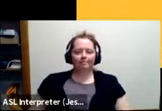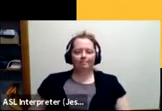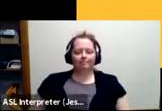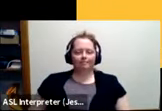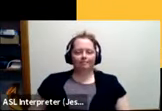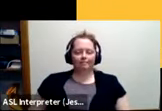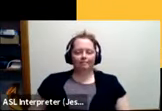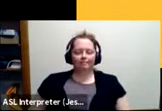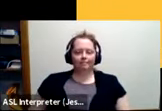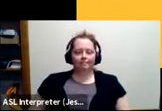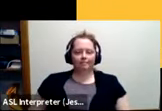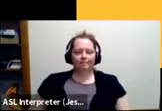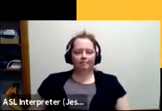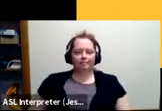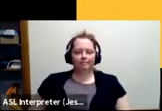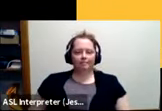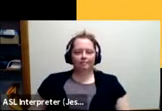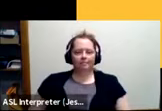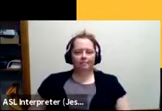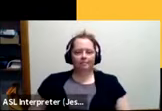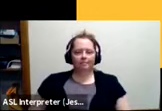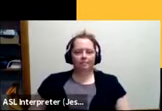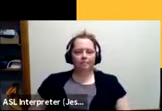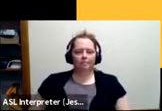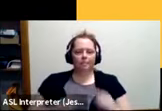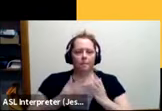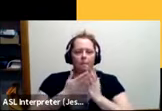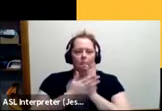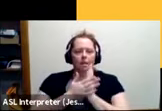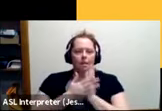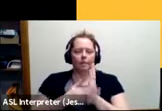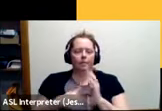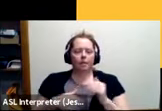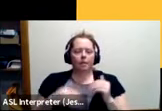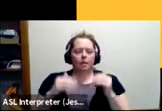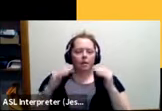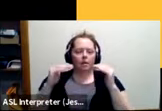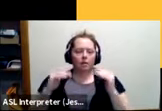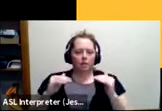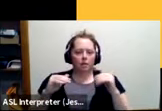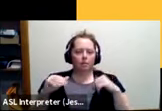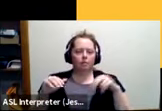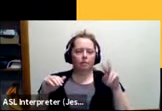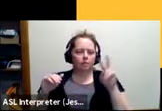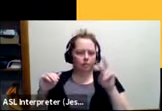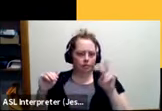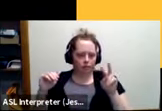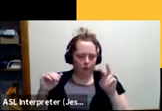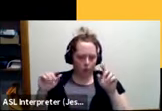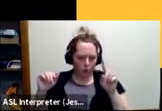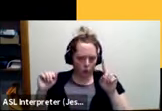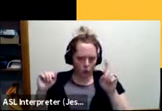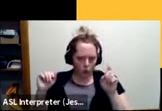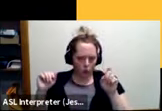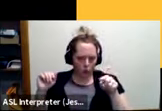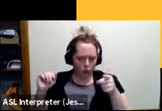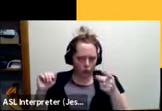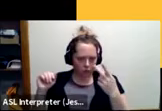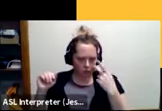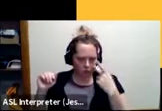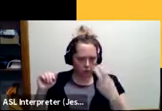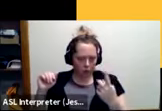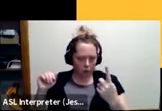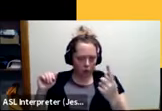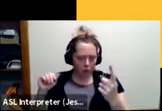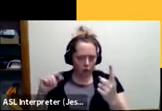All right. And I see here, all right, I was going through a question. I see a question here.